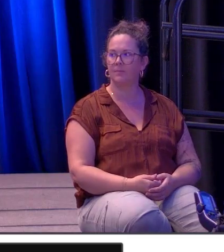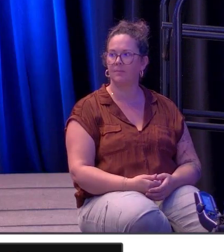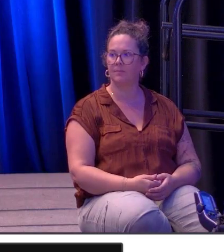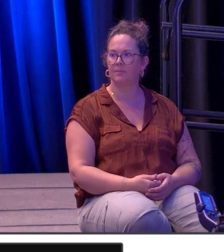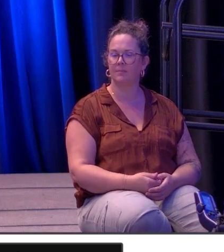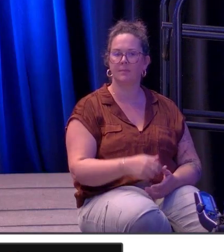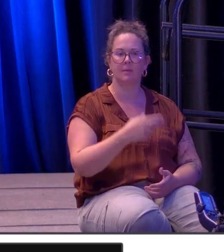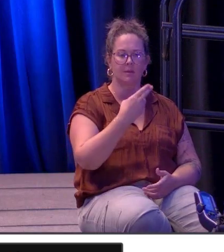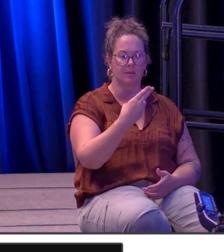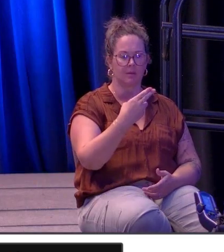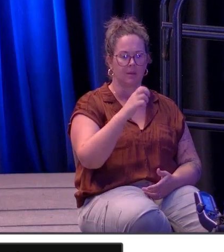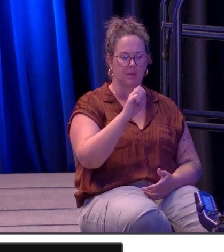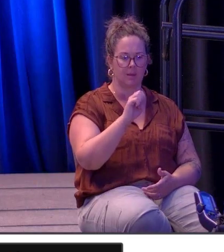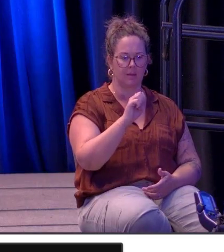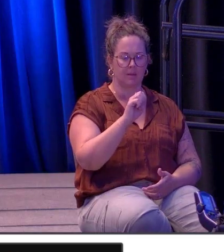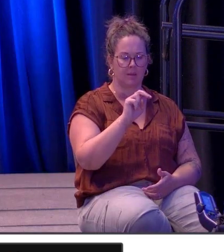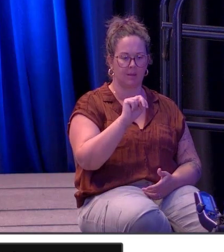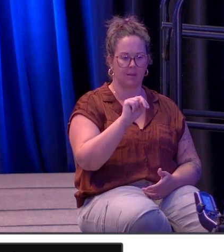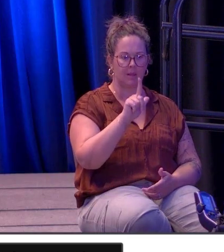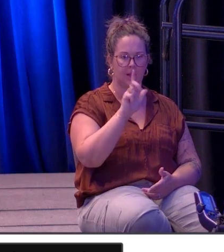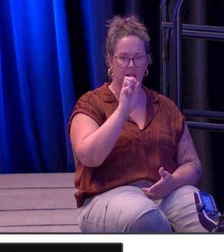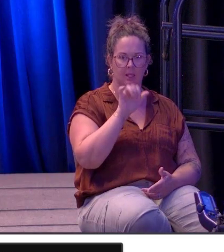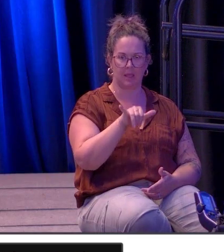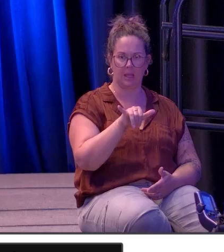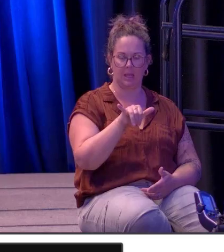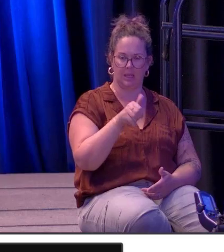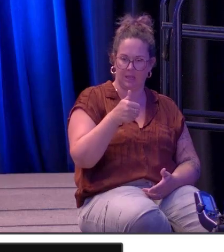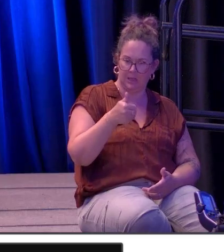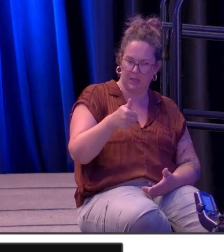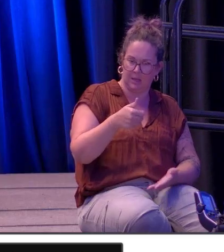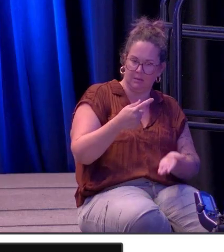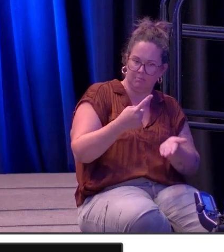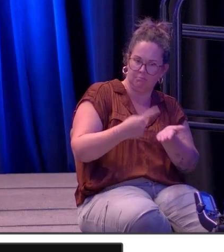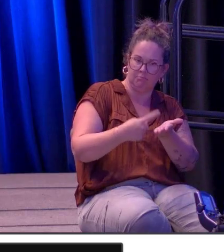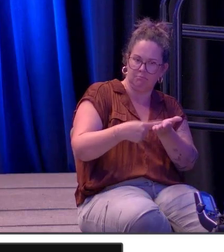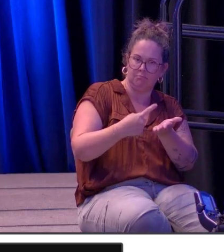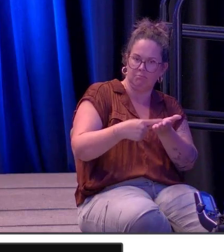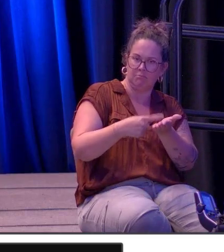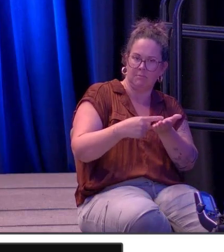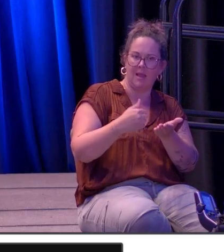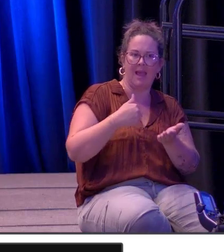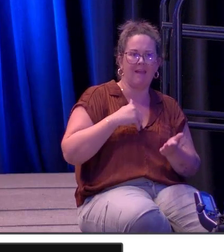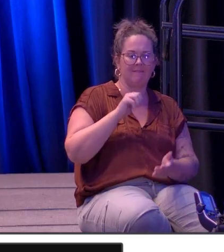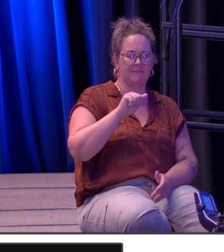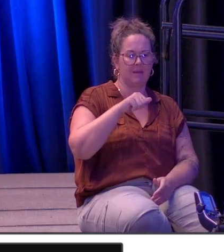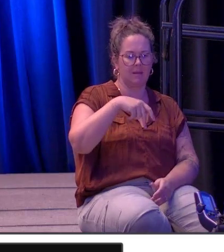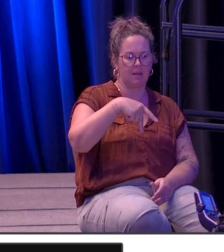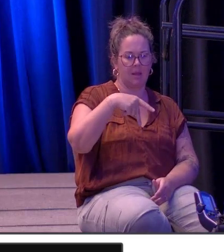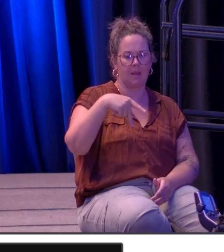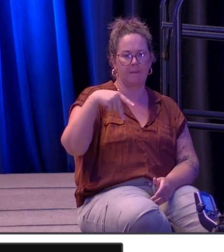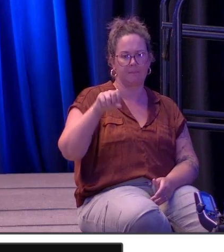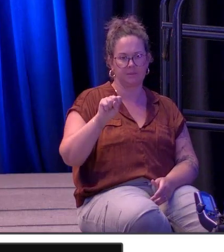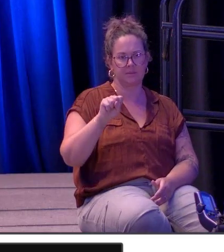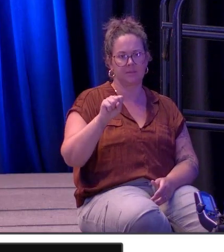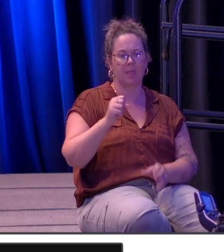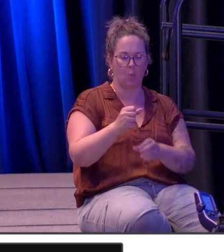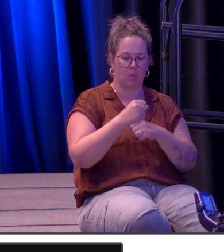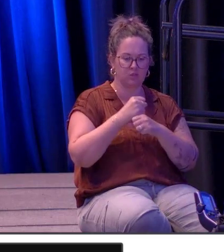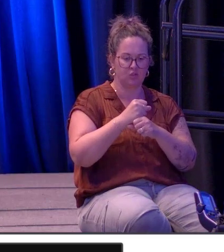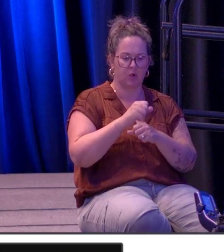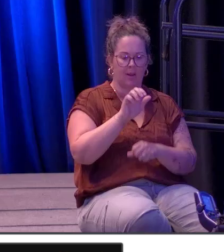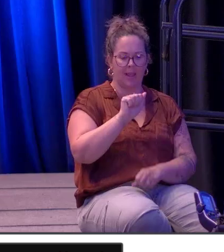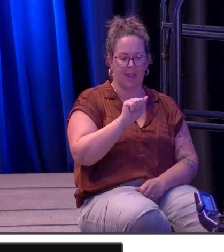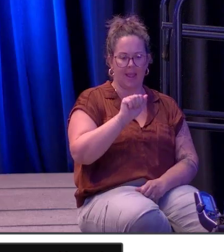Henley talked about, especially there are apps that will generate AI captions, so